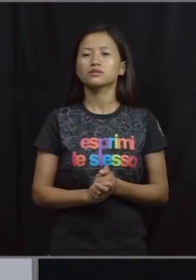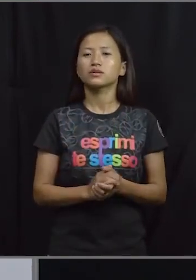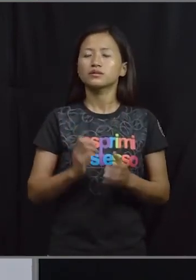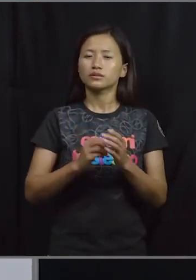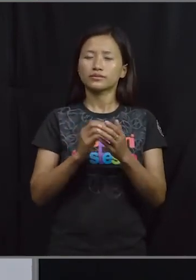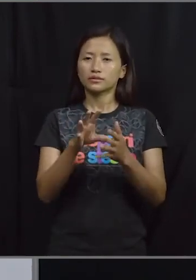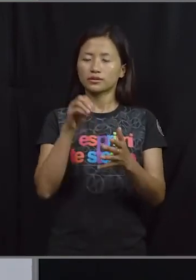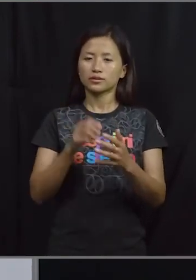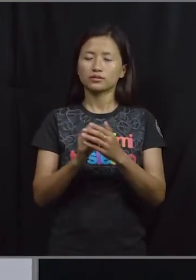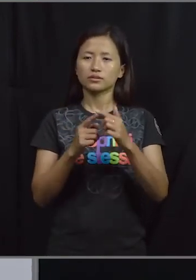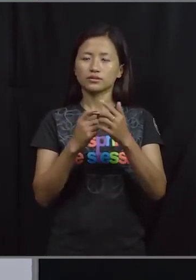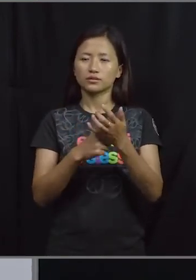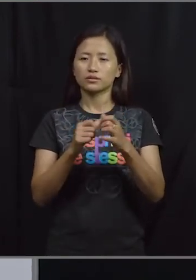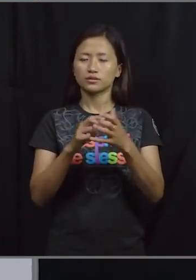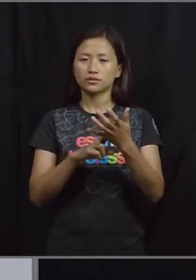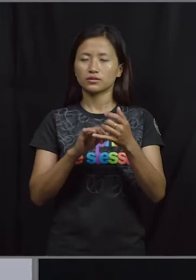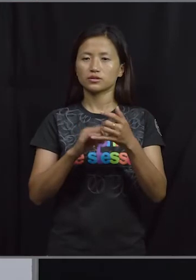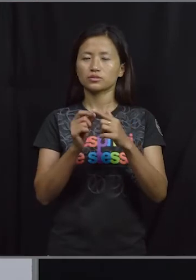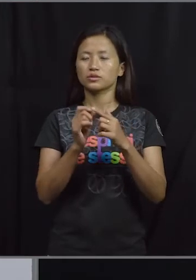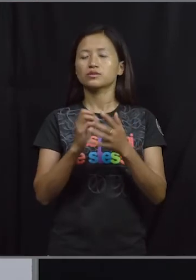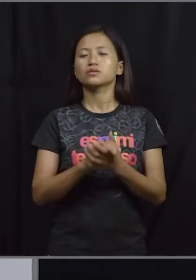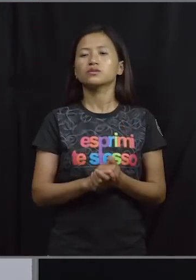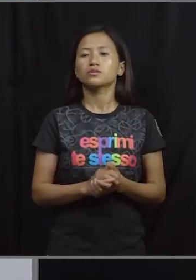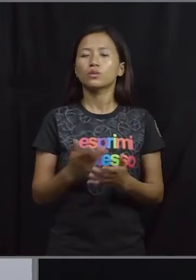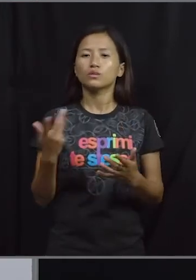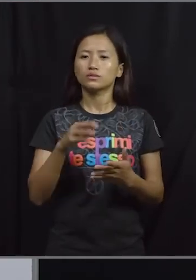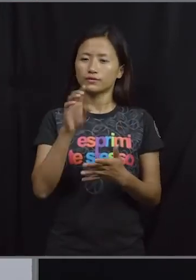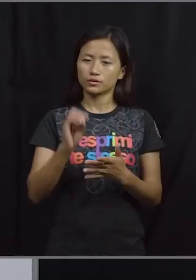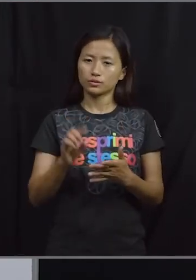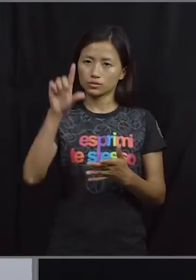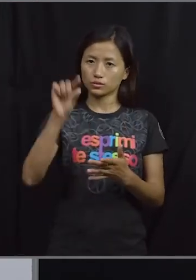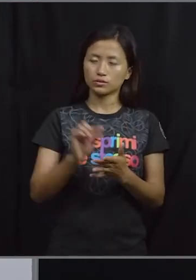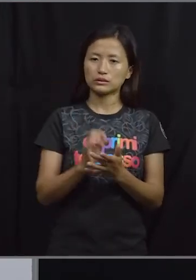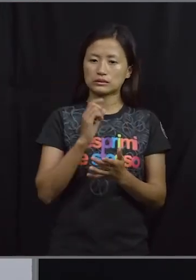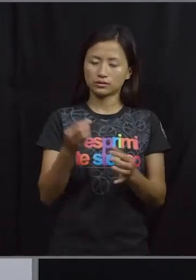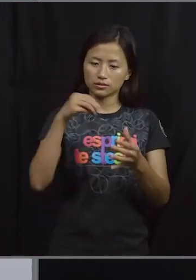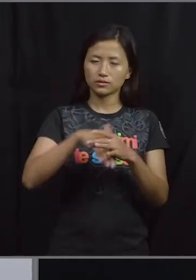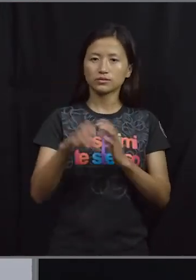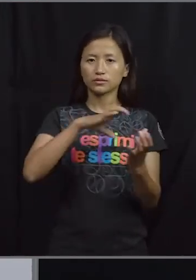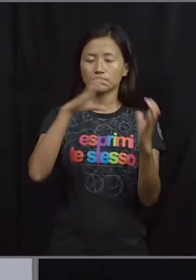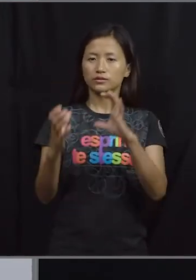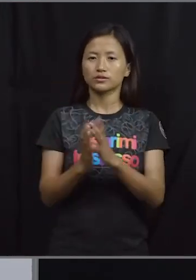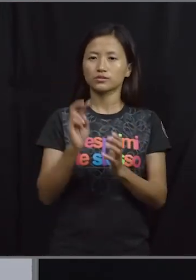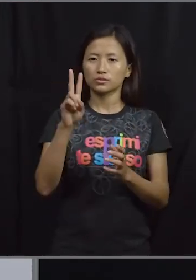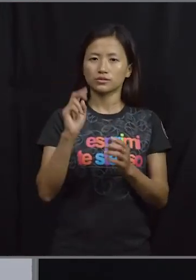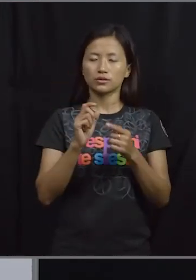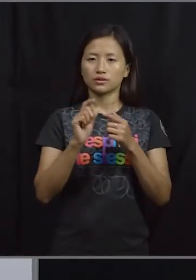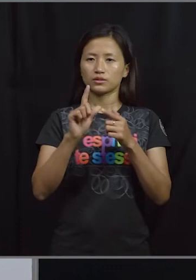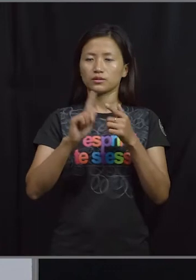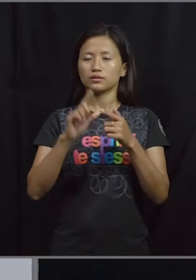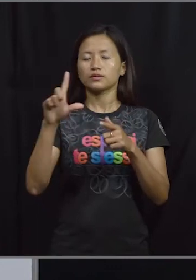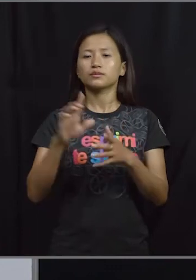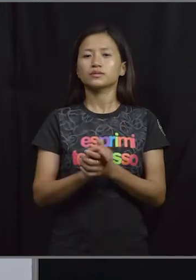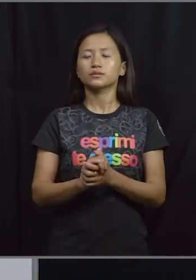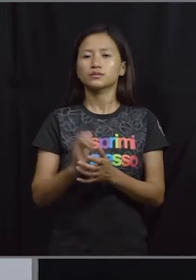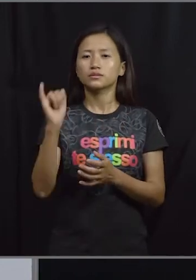transpose. See, what do we have to do? We will interchange these two elements. 6 will go